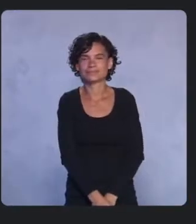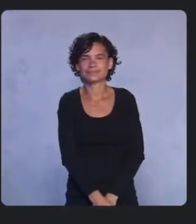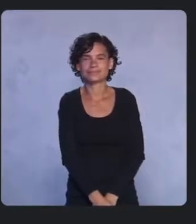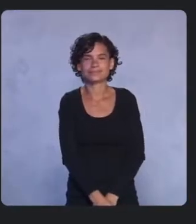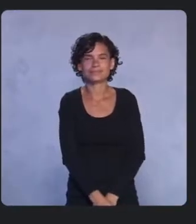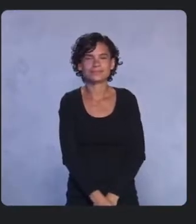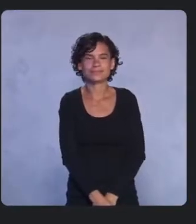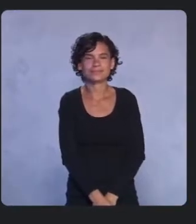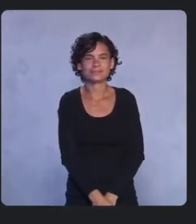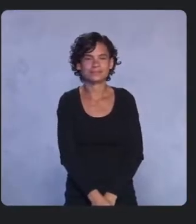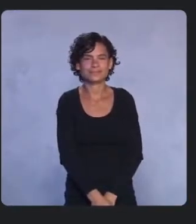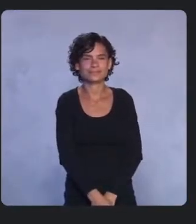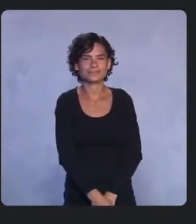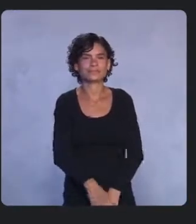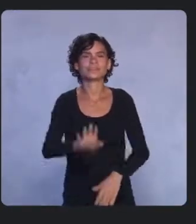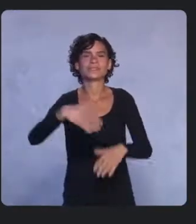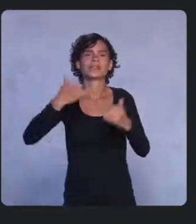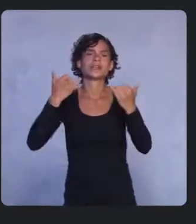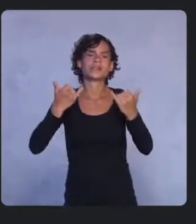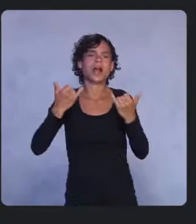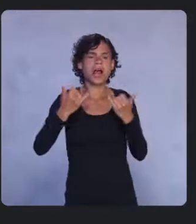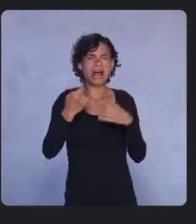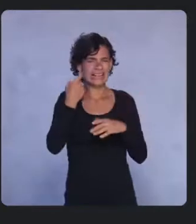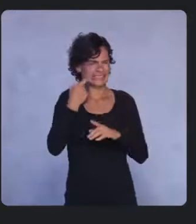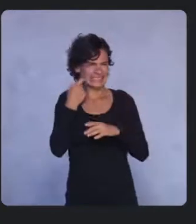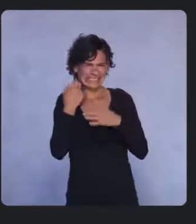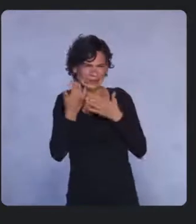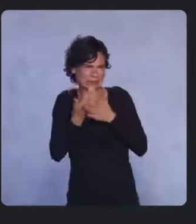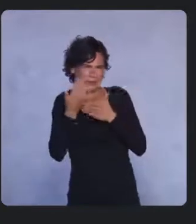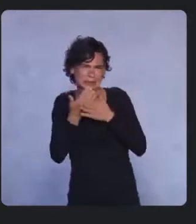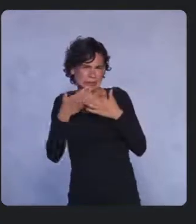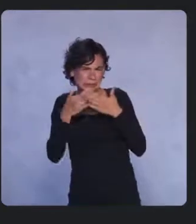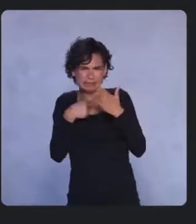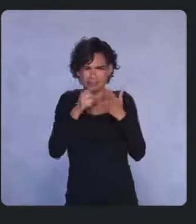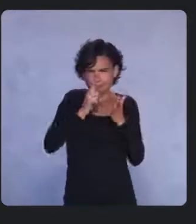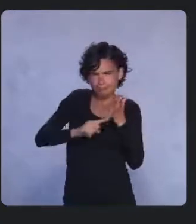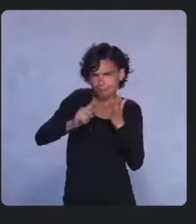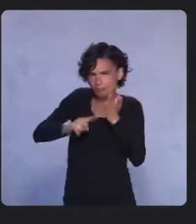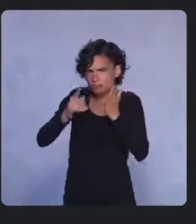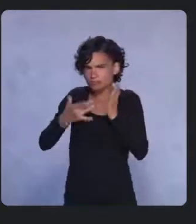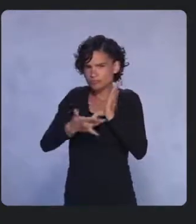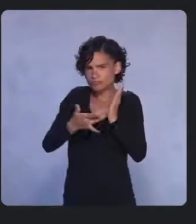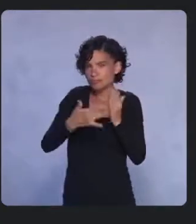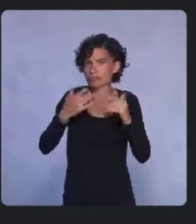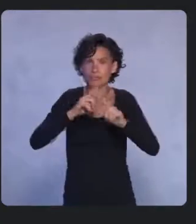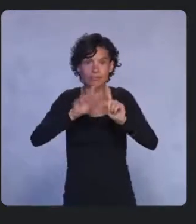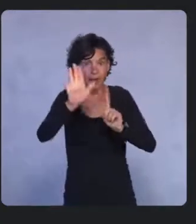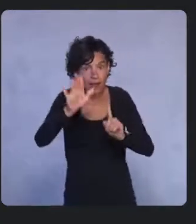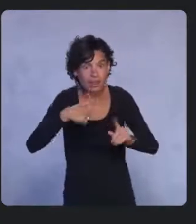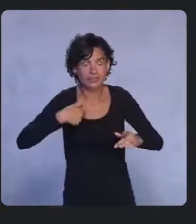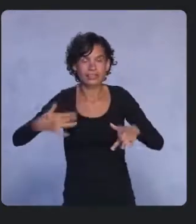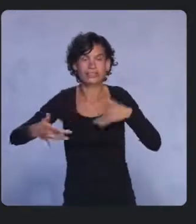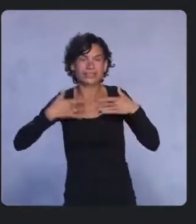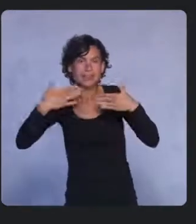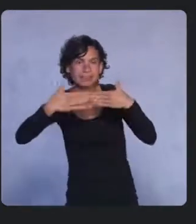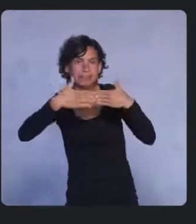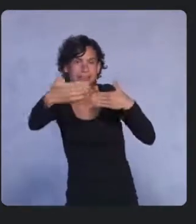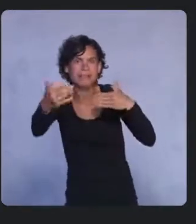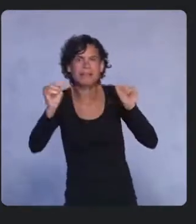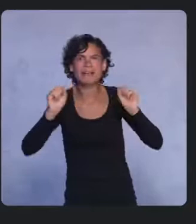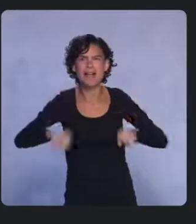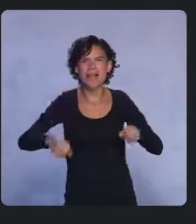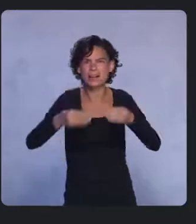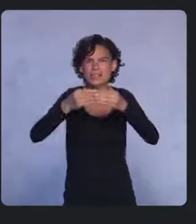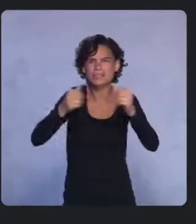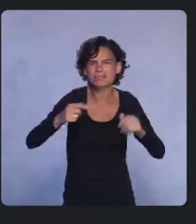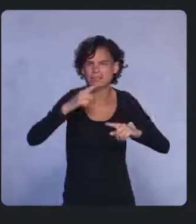While we're in the early days of exploring this new technology, we're excited about its potential to solve more complex questions, no matter